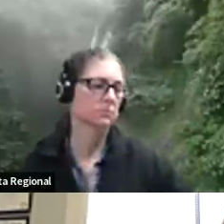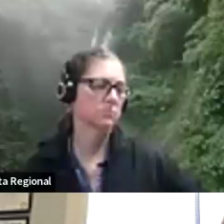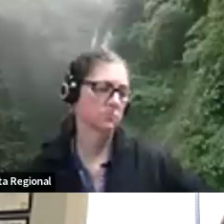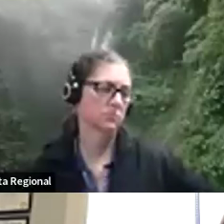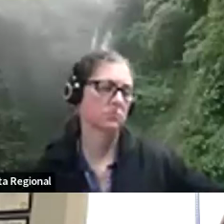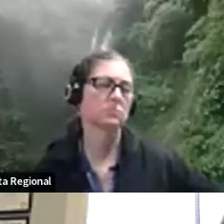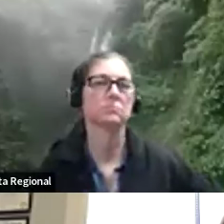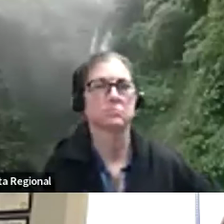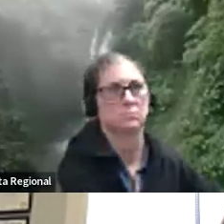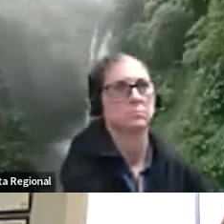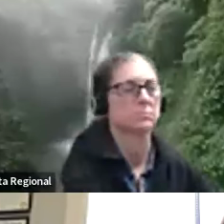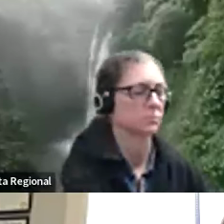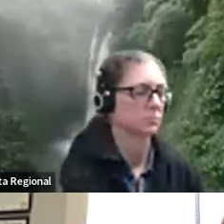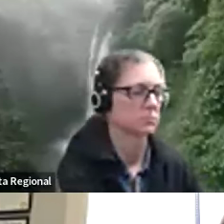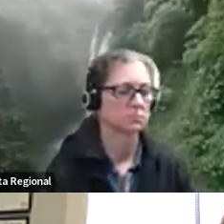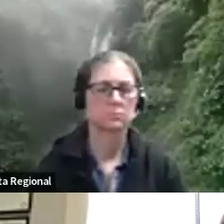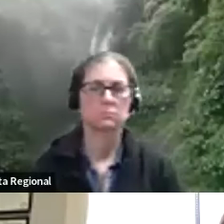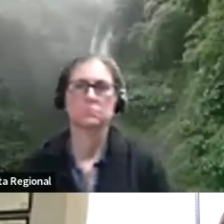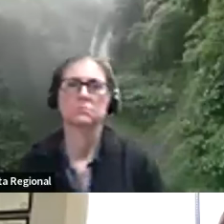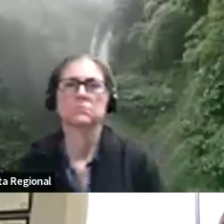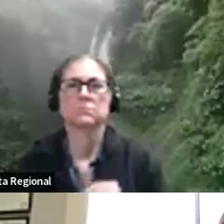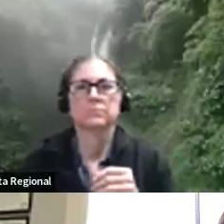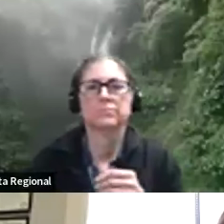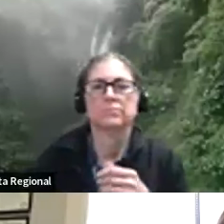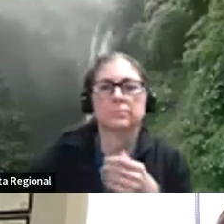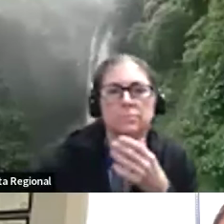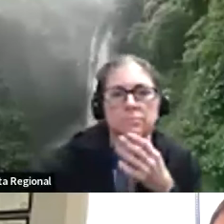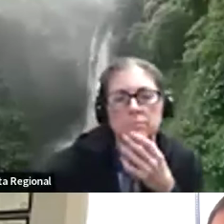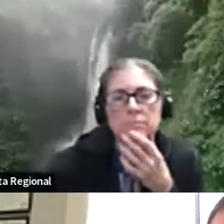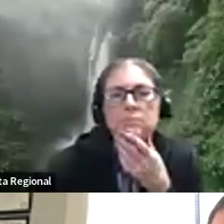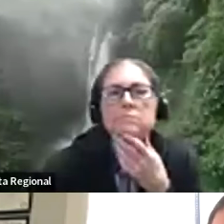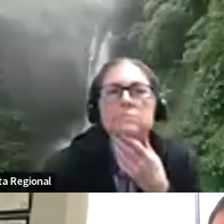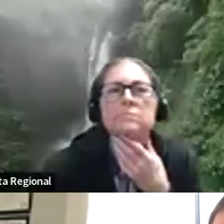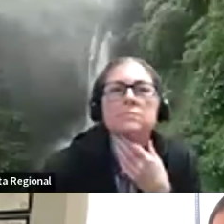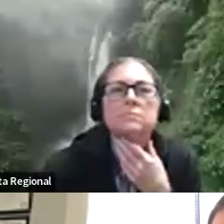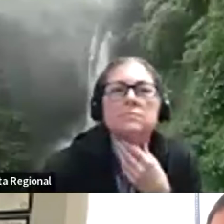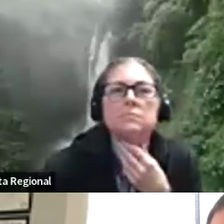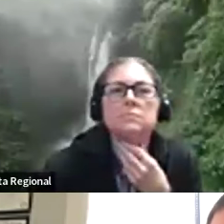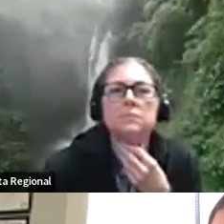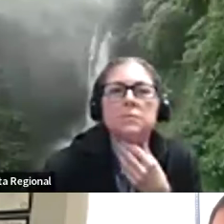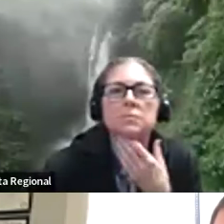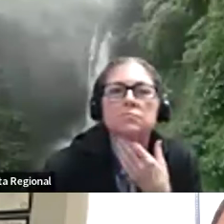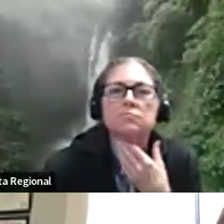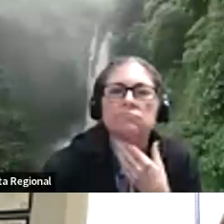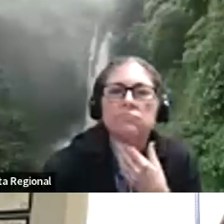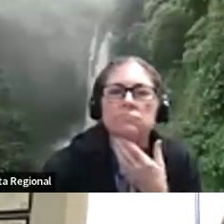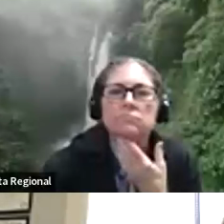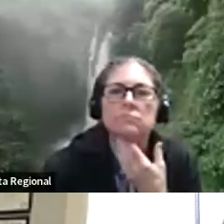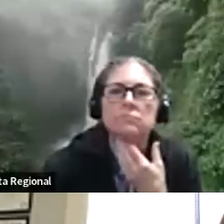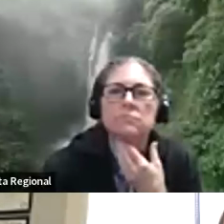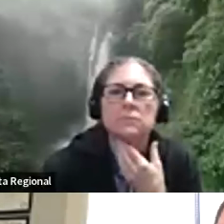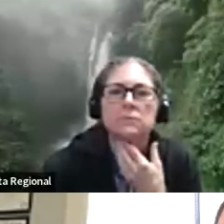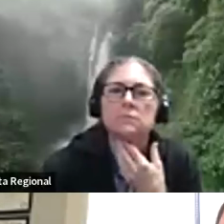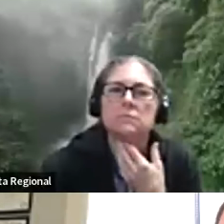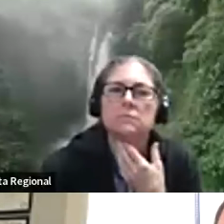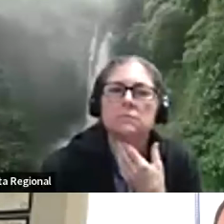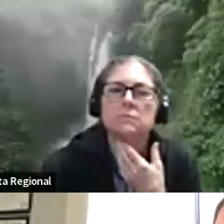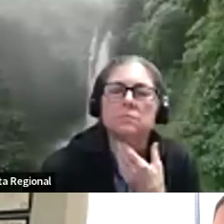very passionate about the Filipino culture, and she donated food to us. Her name is Mary Ann de los